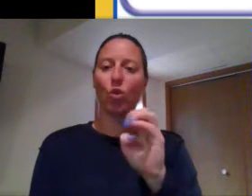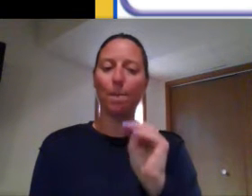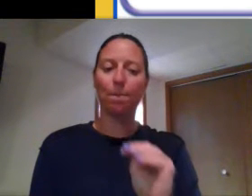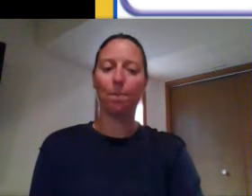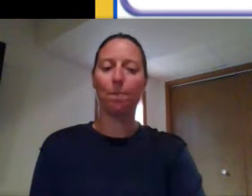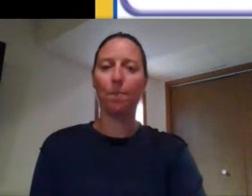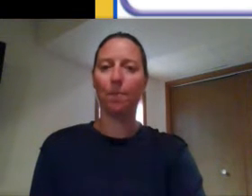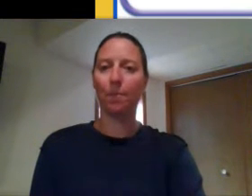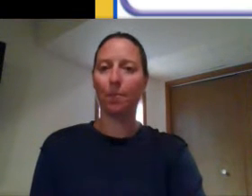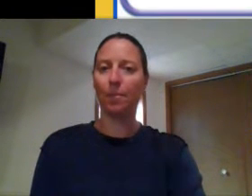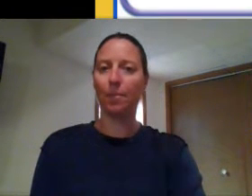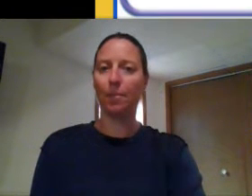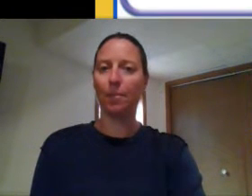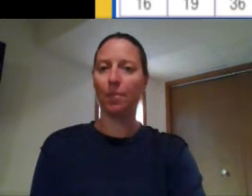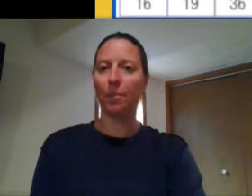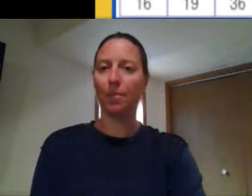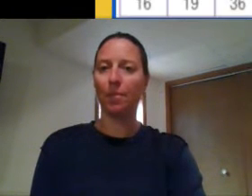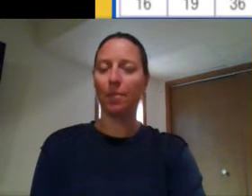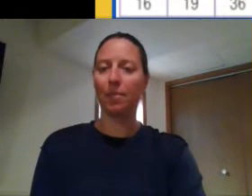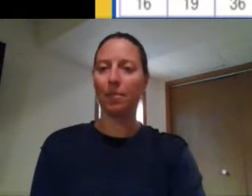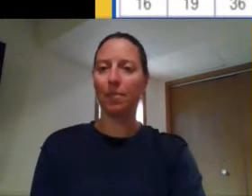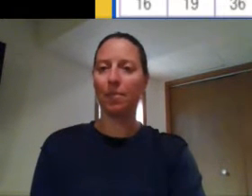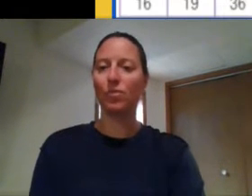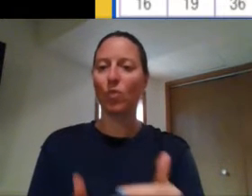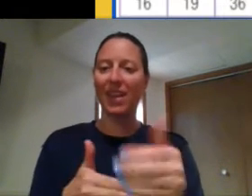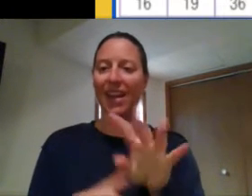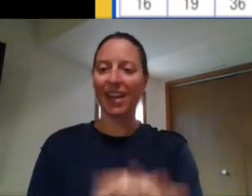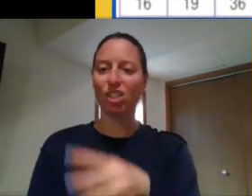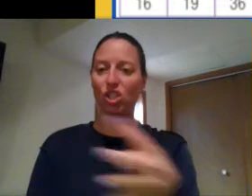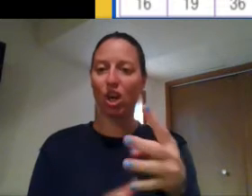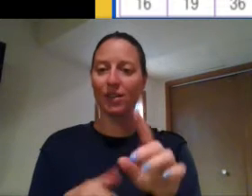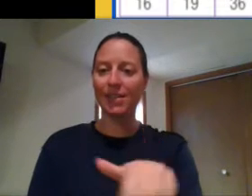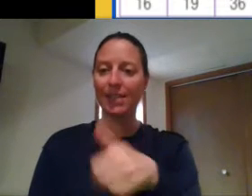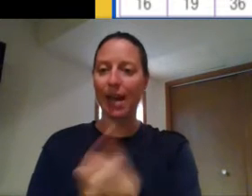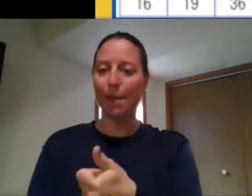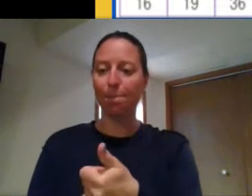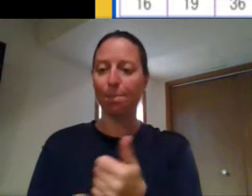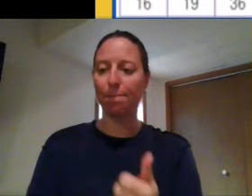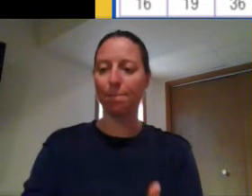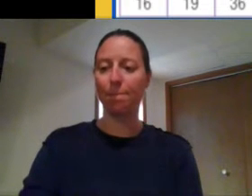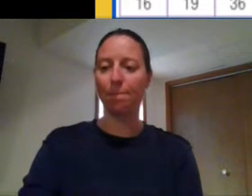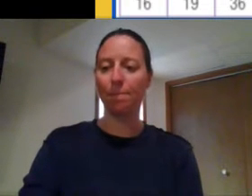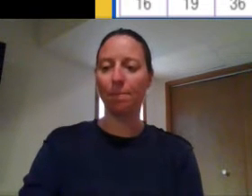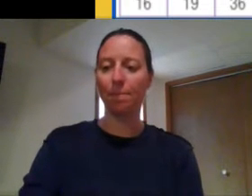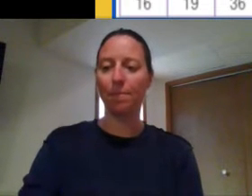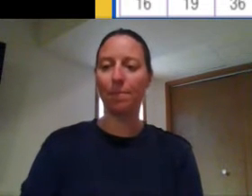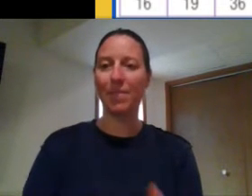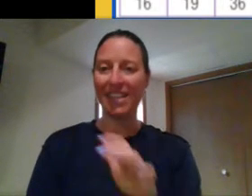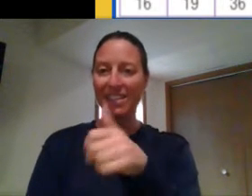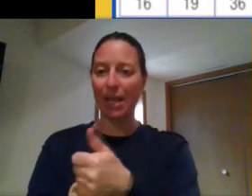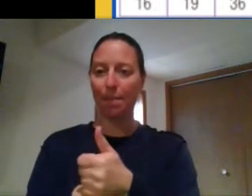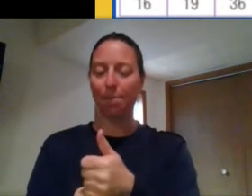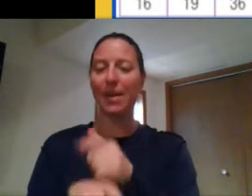So attendance and frequency. Set up your intervals.